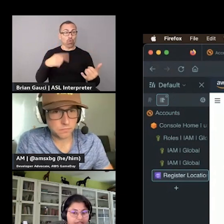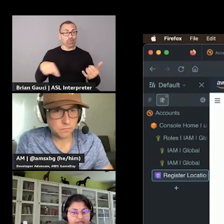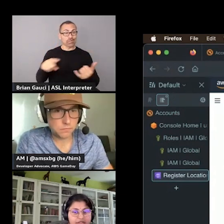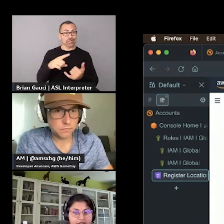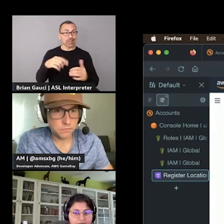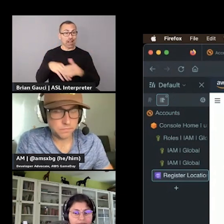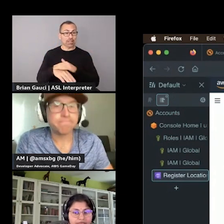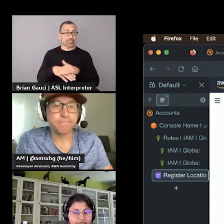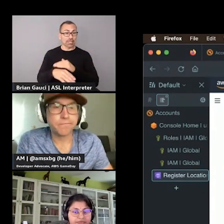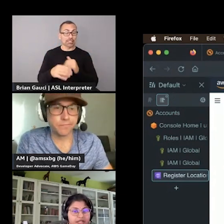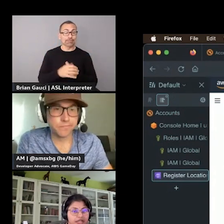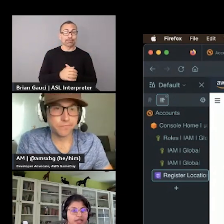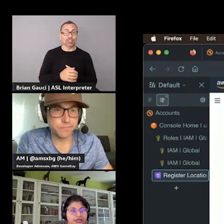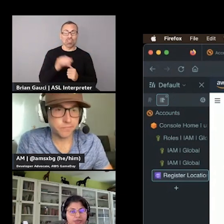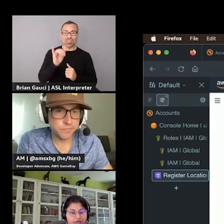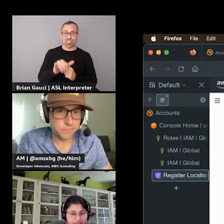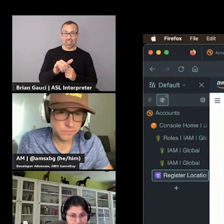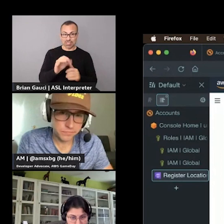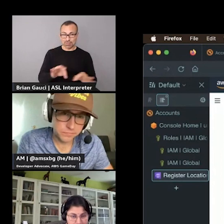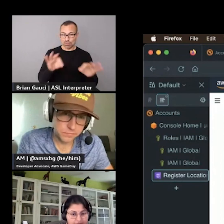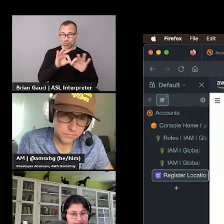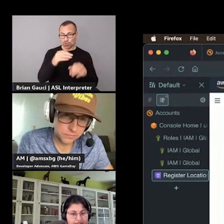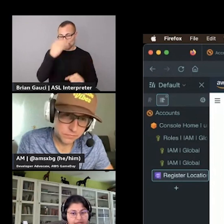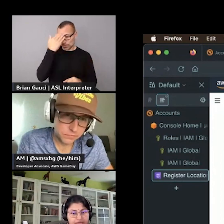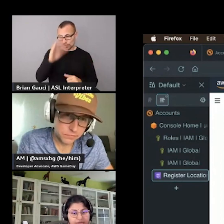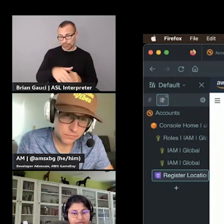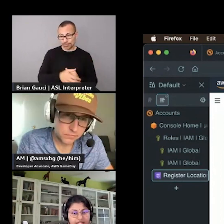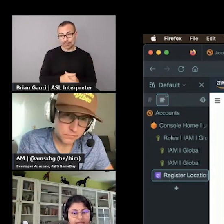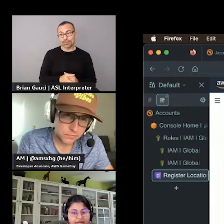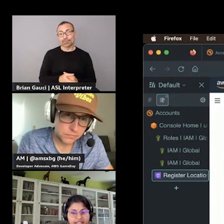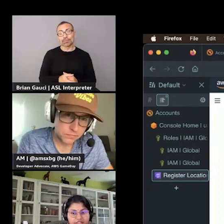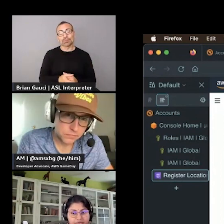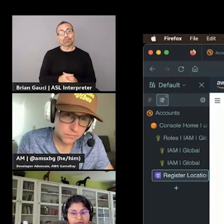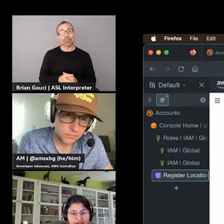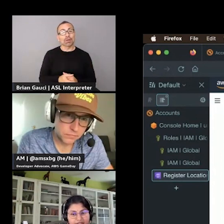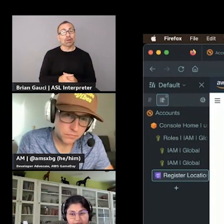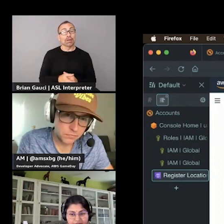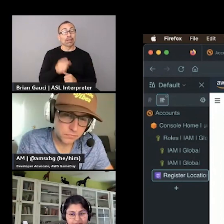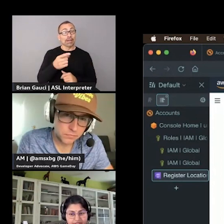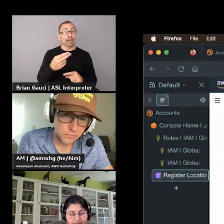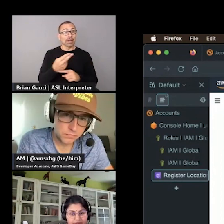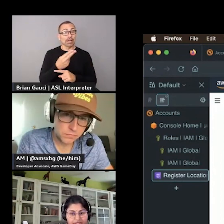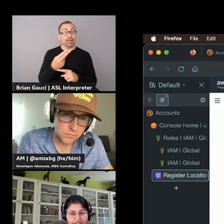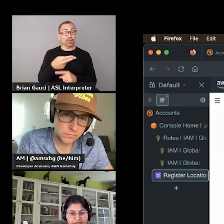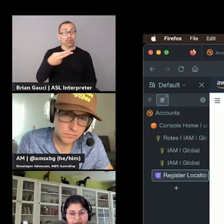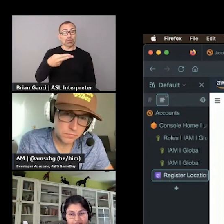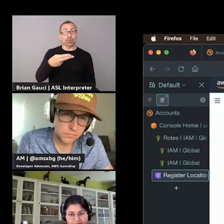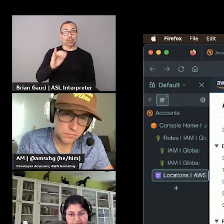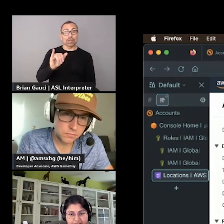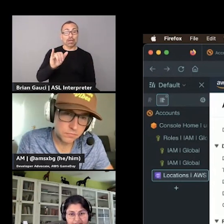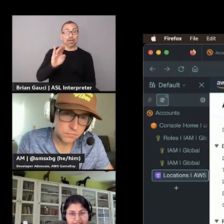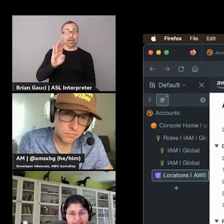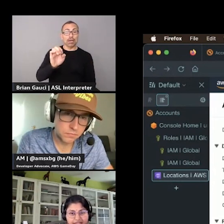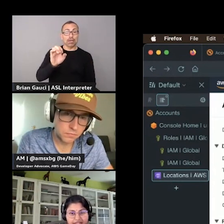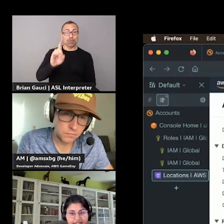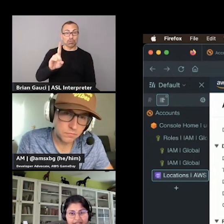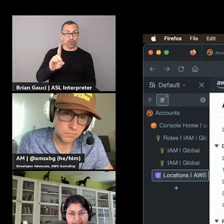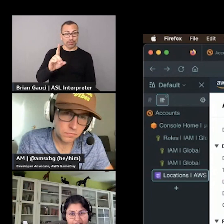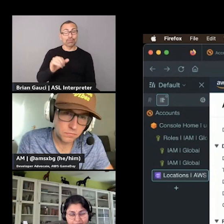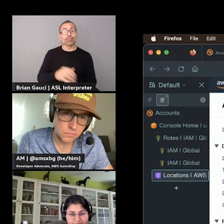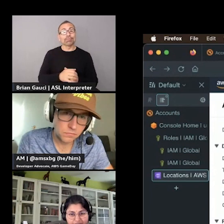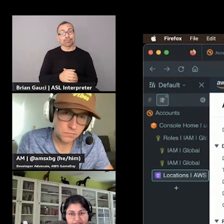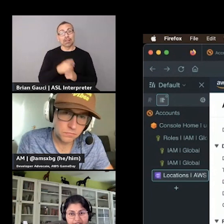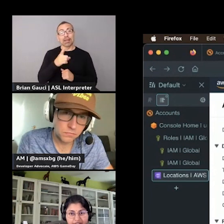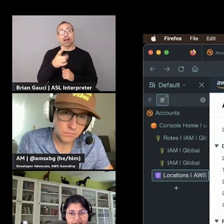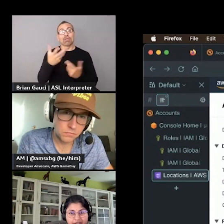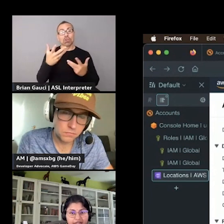key difference. So I use the hybrid access mode and I will register location. So I have already done it, and I